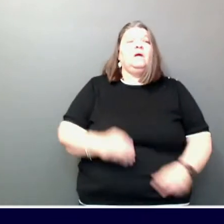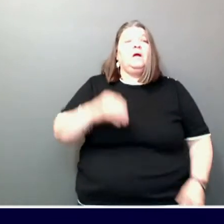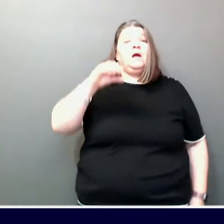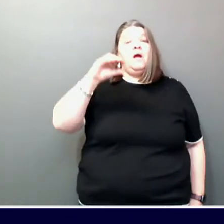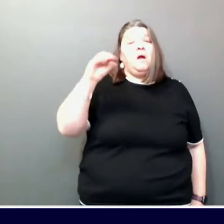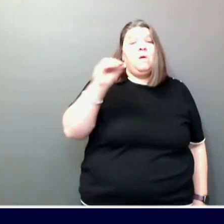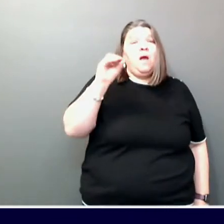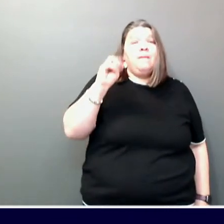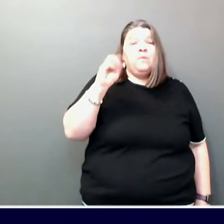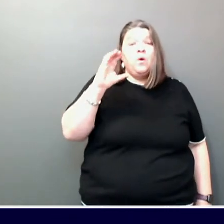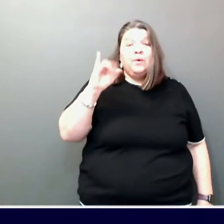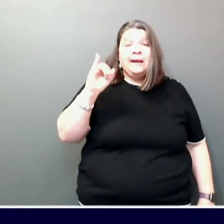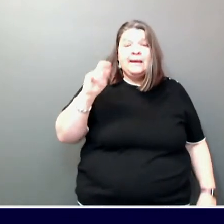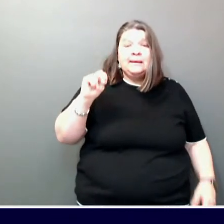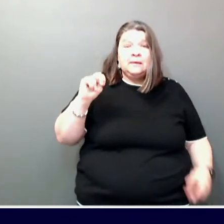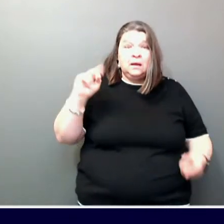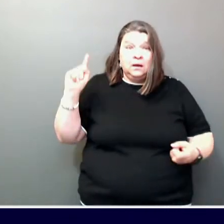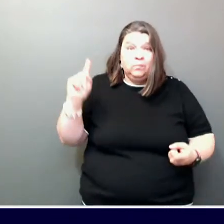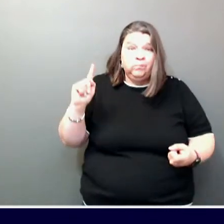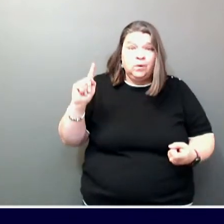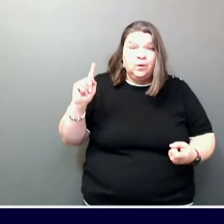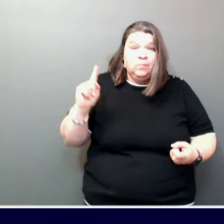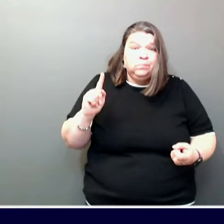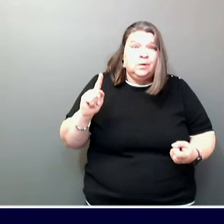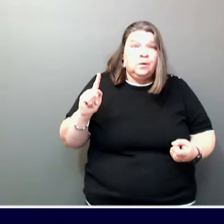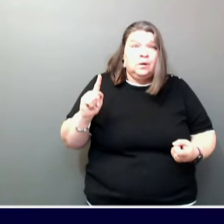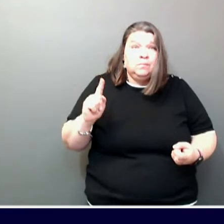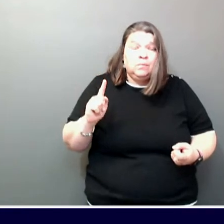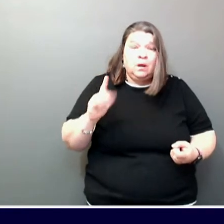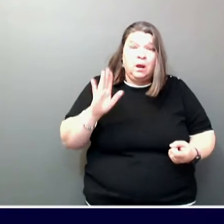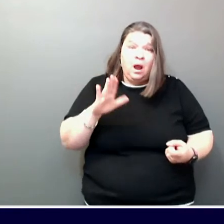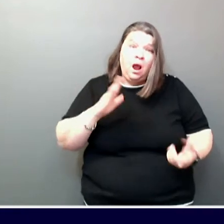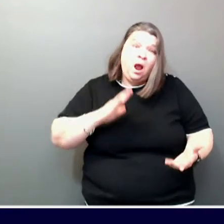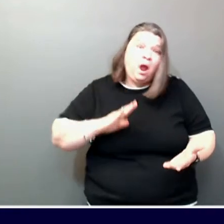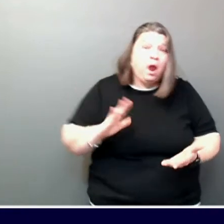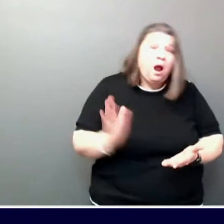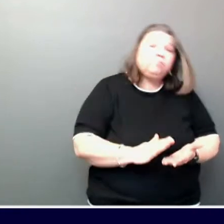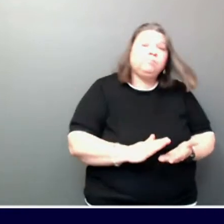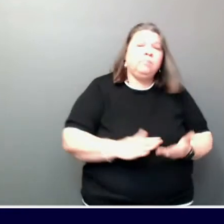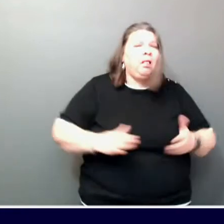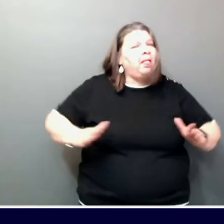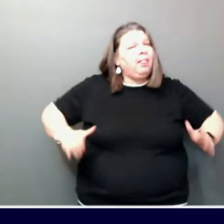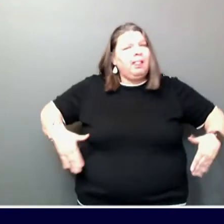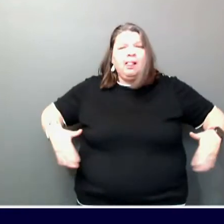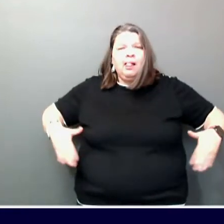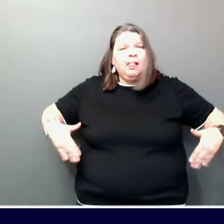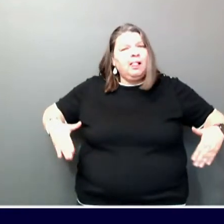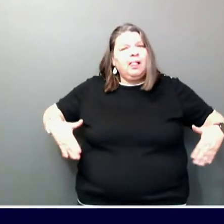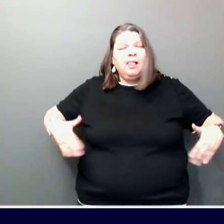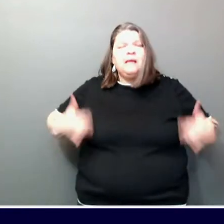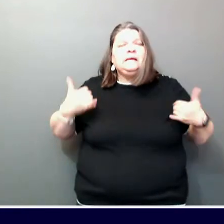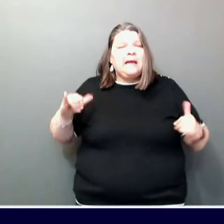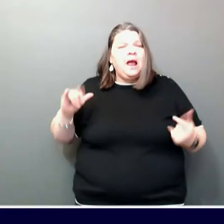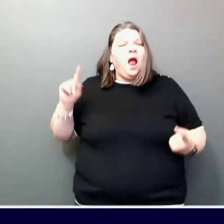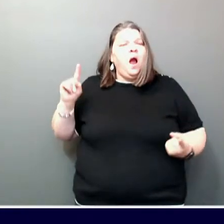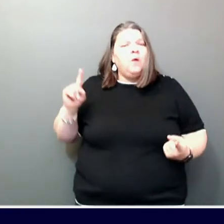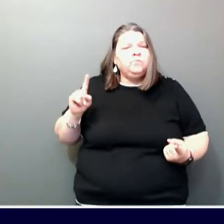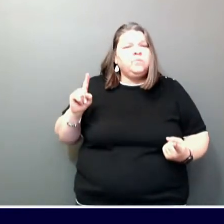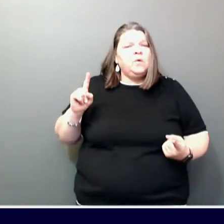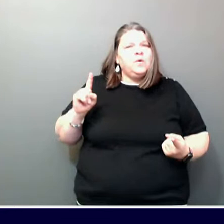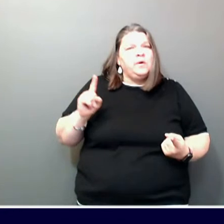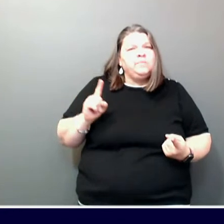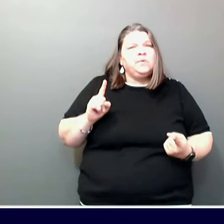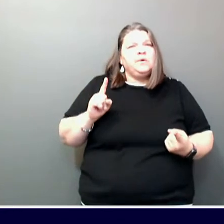still moving. So what does all this mean? After next week's school vacation, the